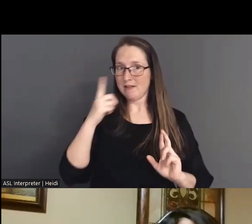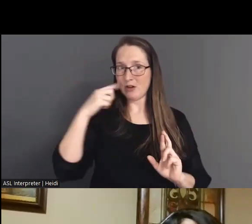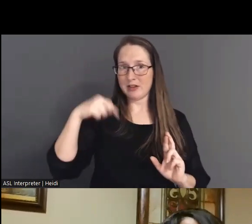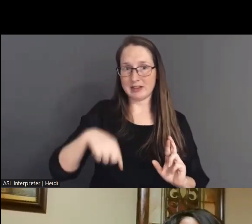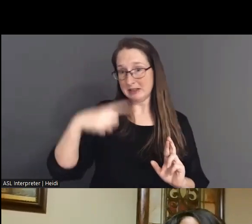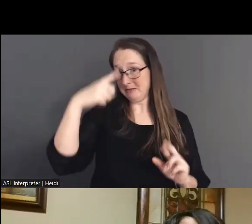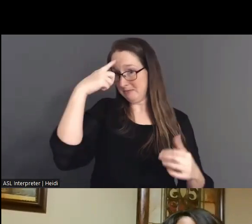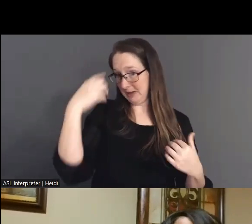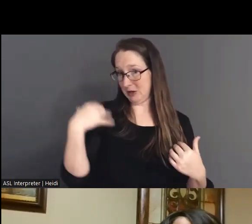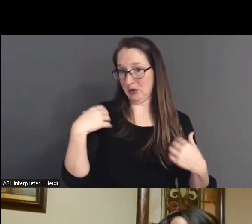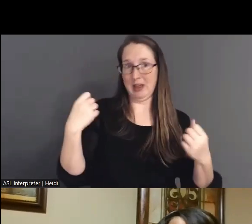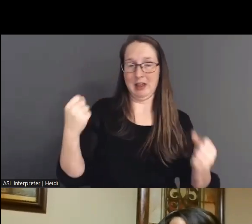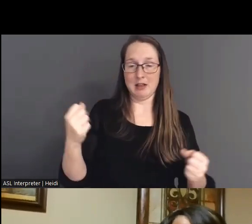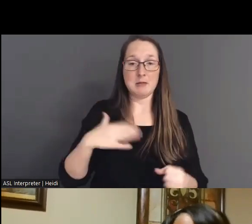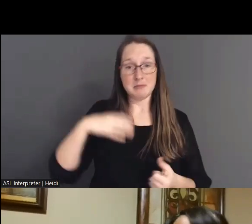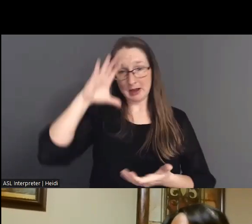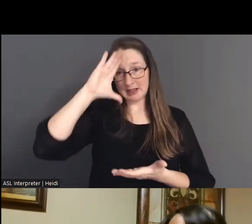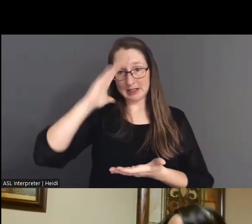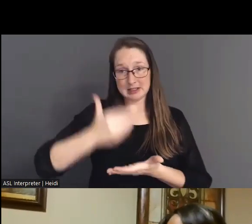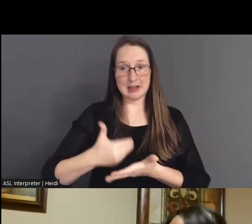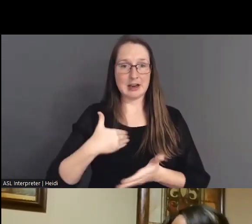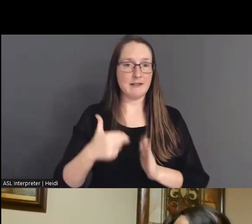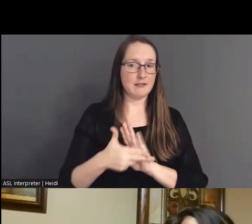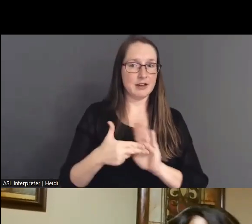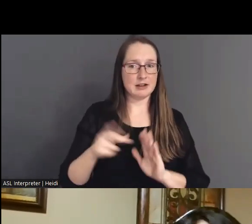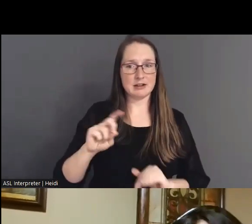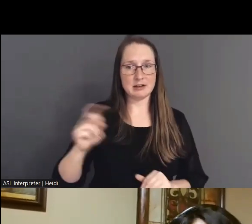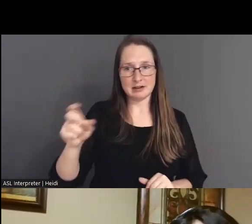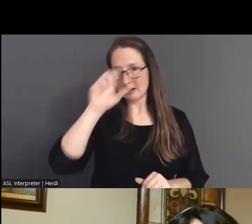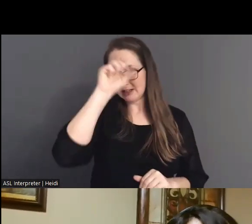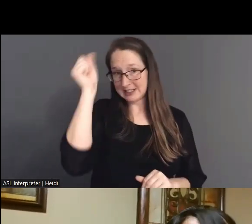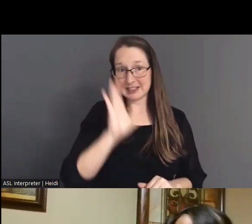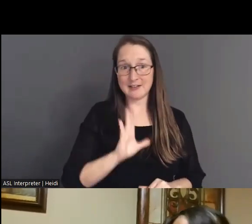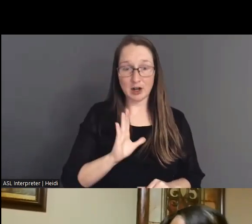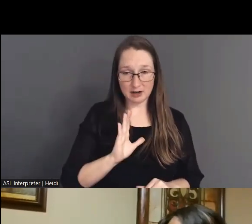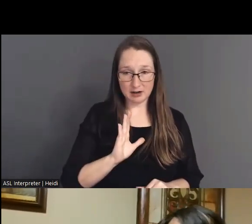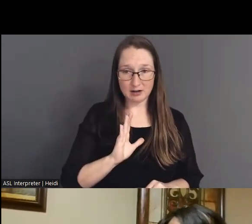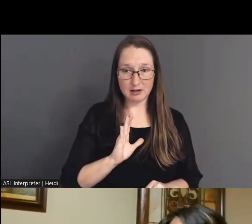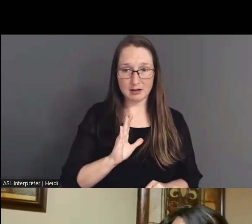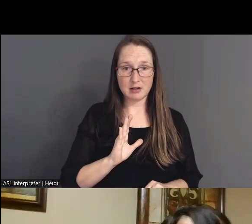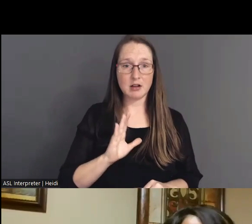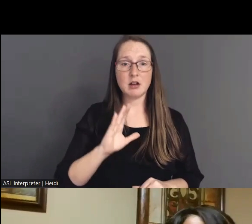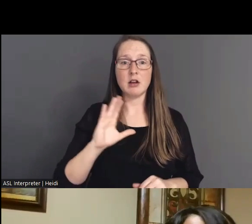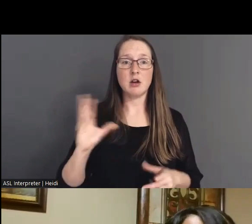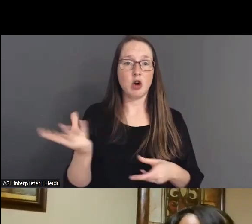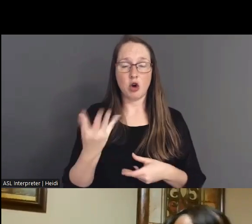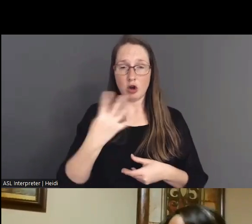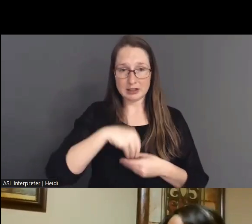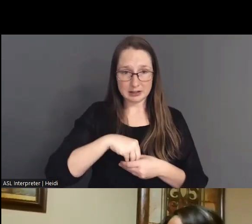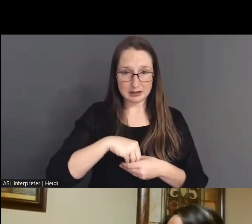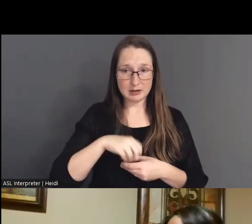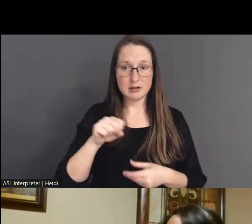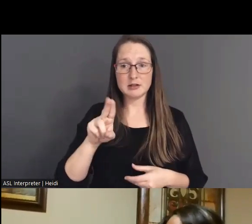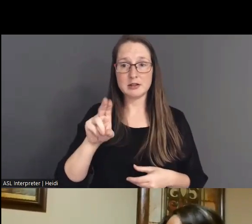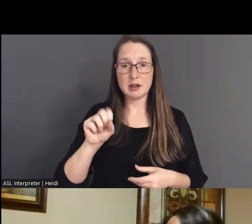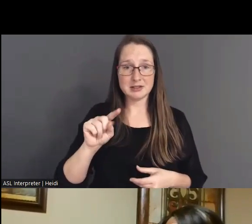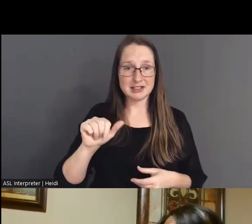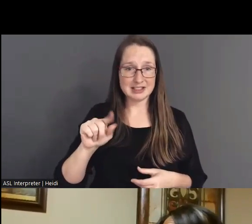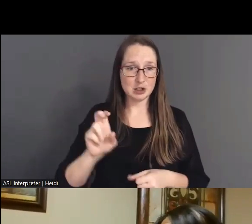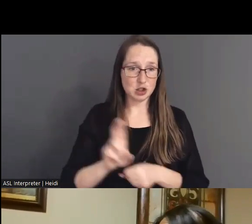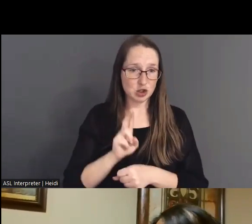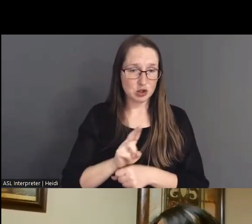journey. My son has a diagnosis of schizophrenia, autism, substance use,